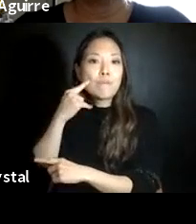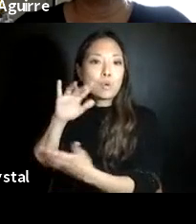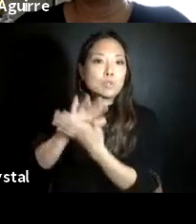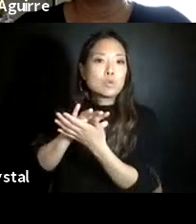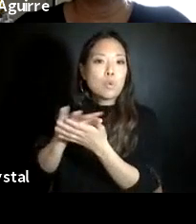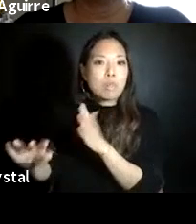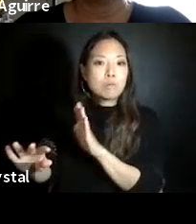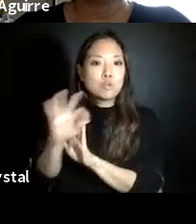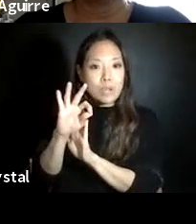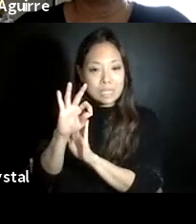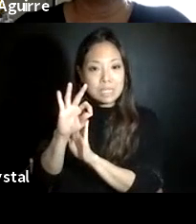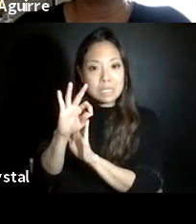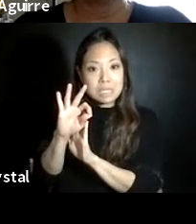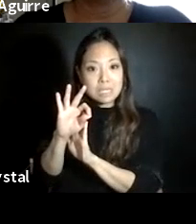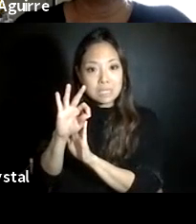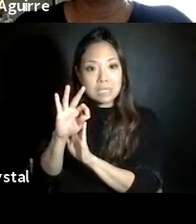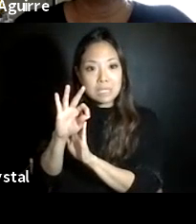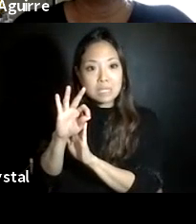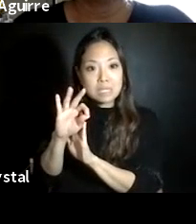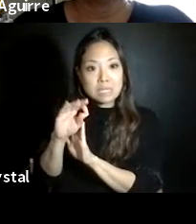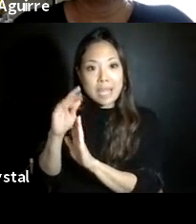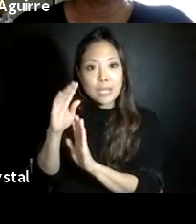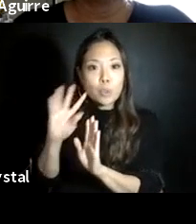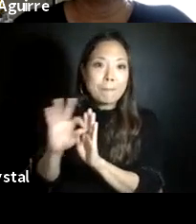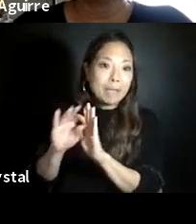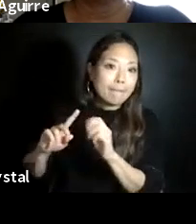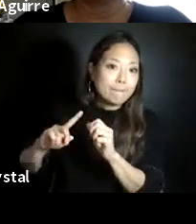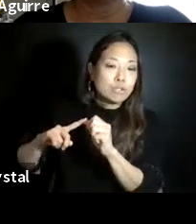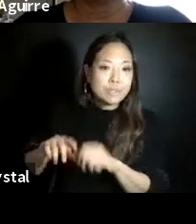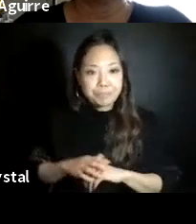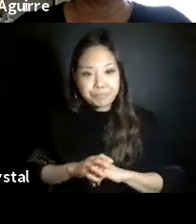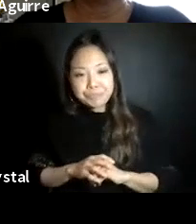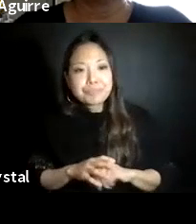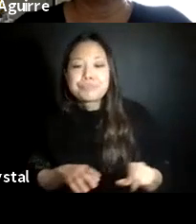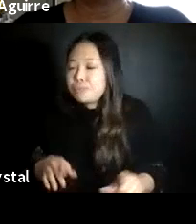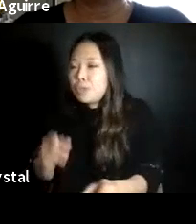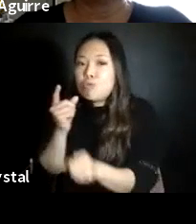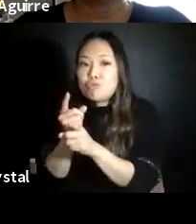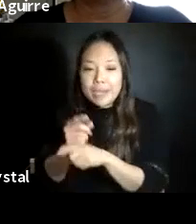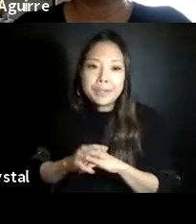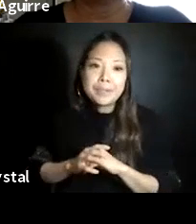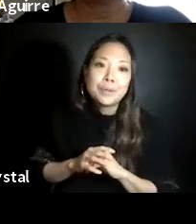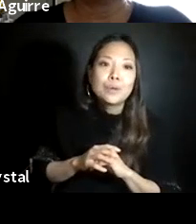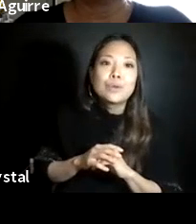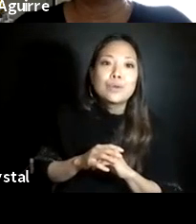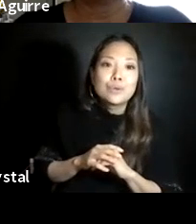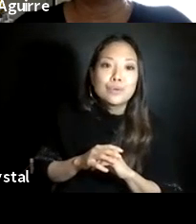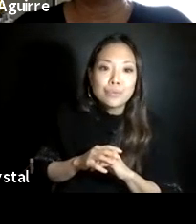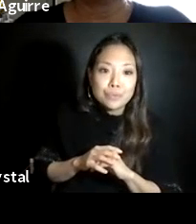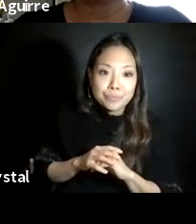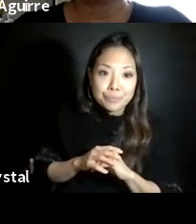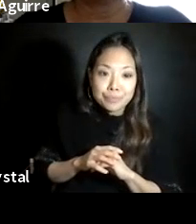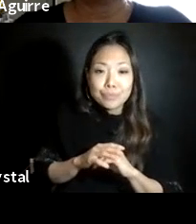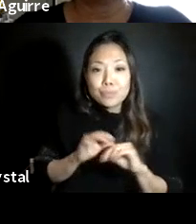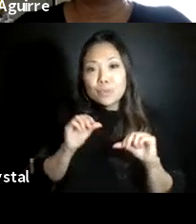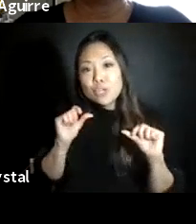you'd be going first. Right. So you could do it, I mean, you could get into the weeds of